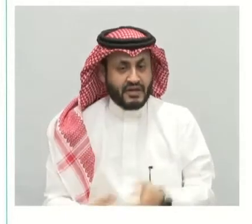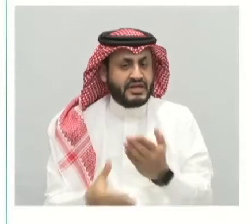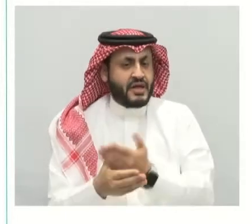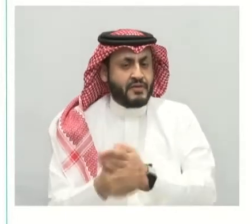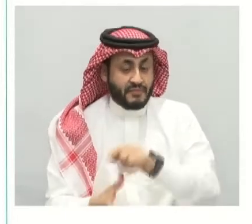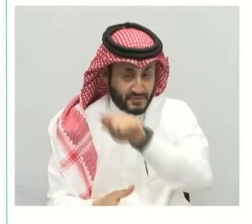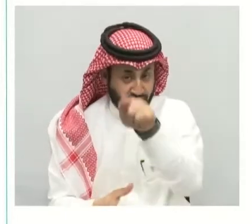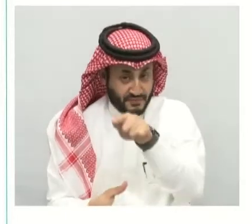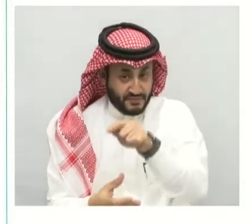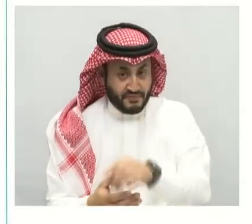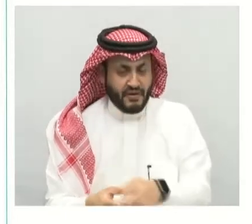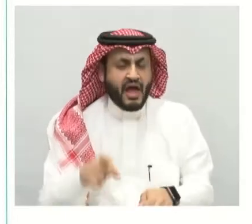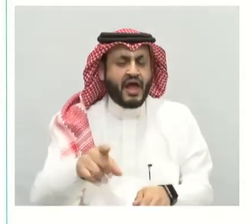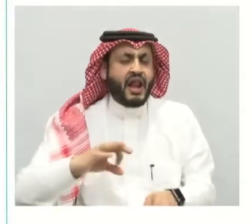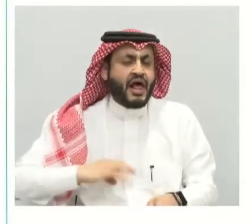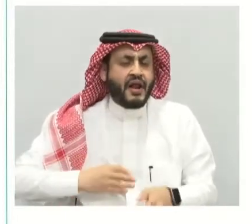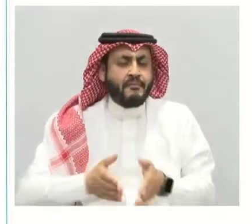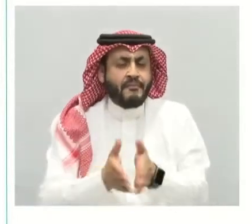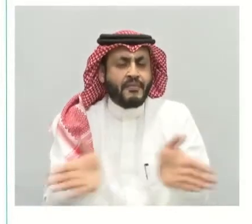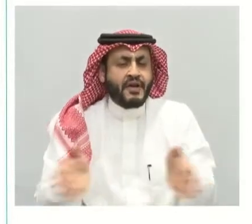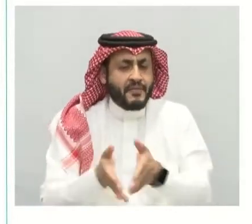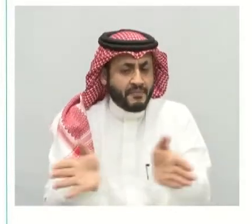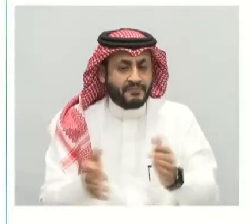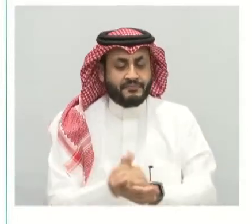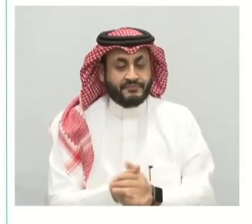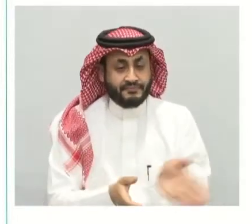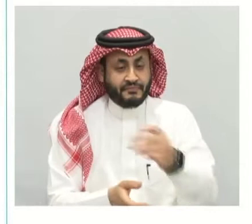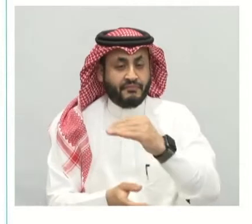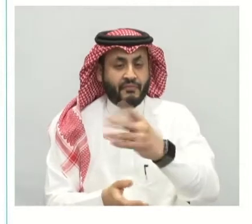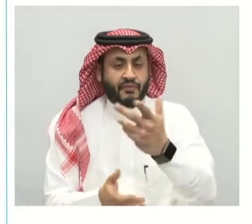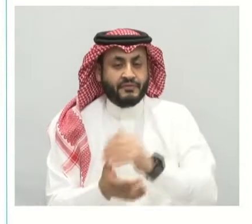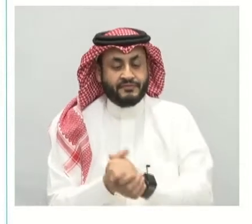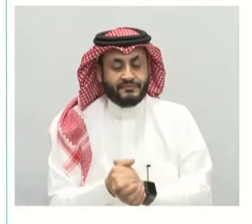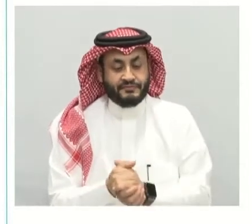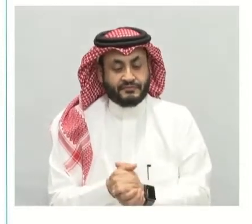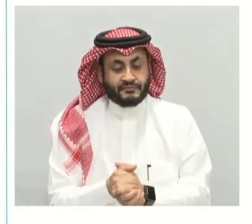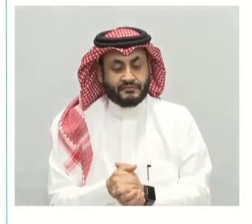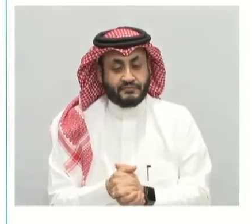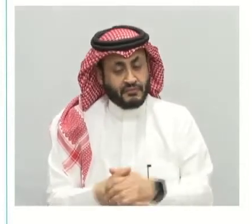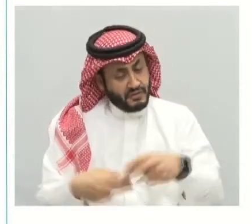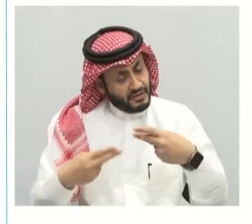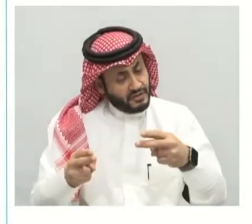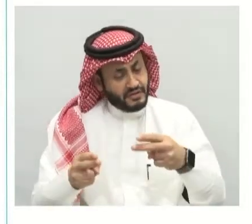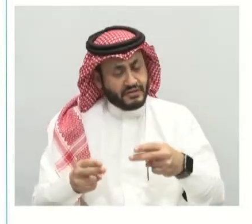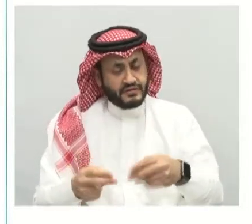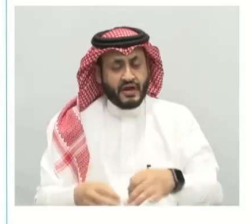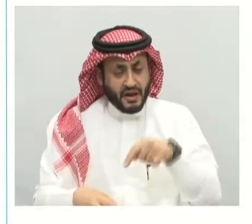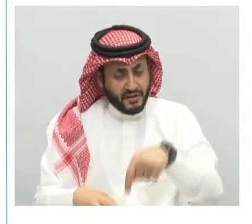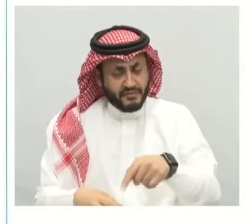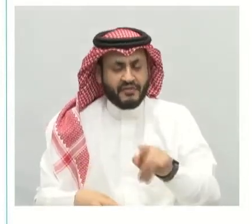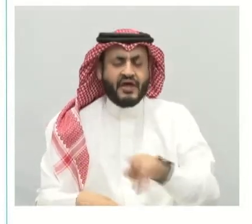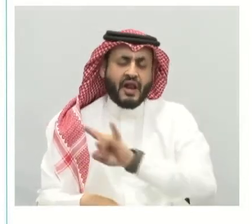swim? Do you like to swim? And the answers will be like this. Yes, I do, or no, I